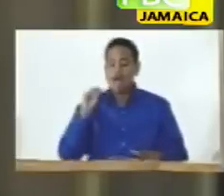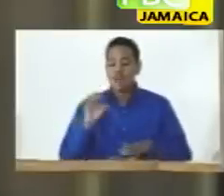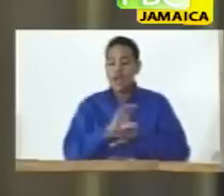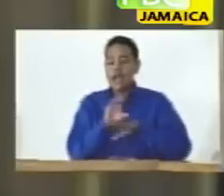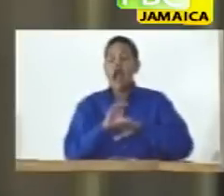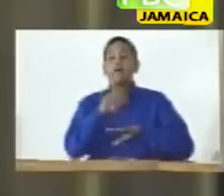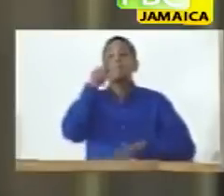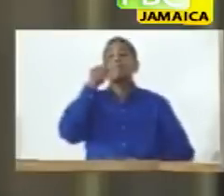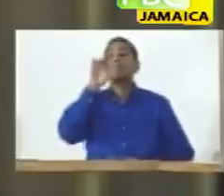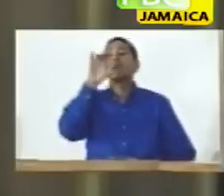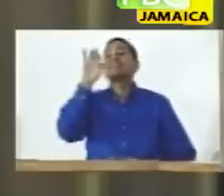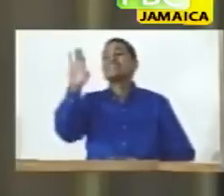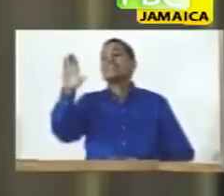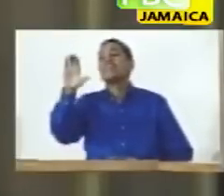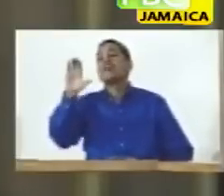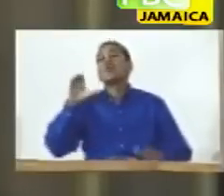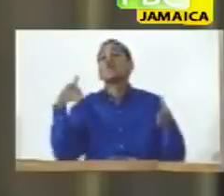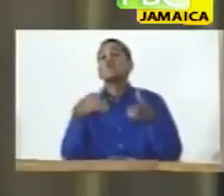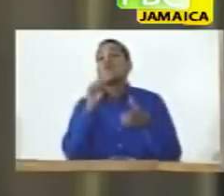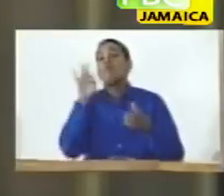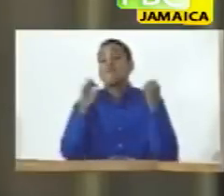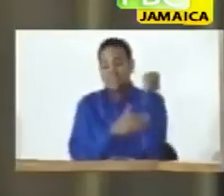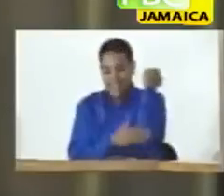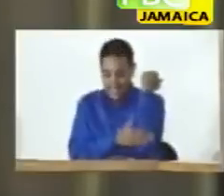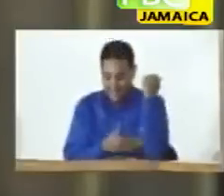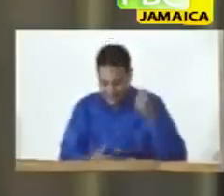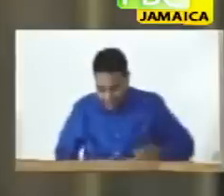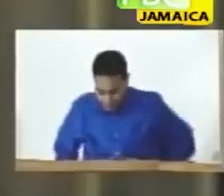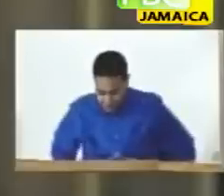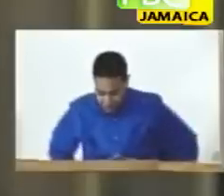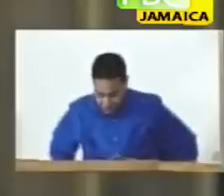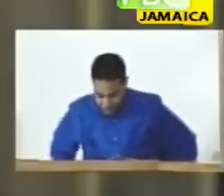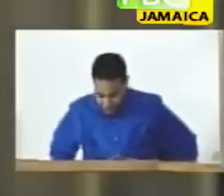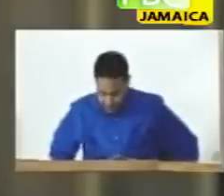Caribbean, and Pacific Group of States.